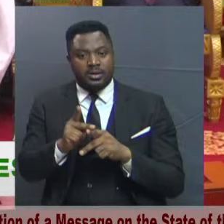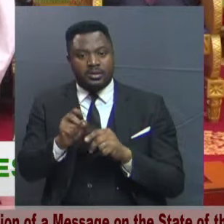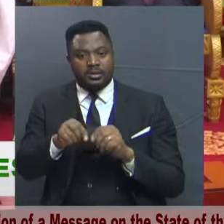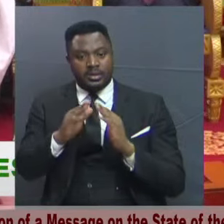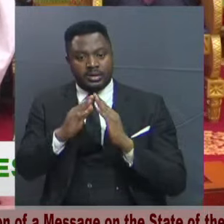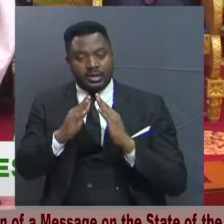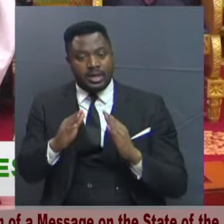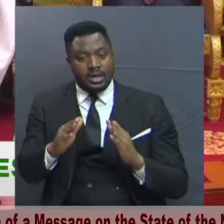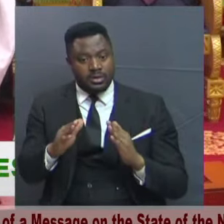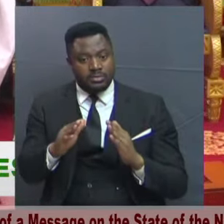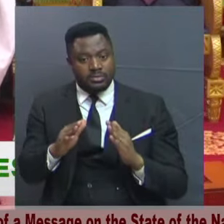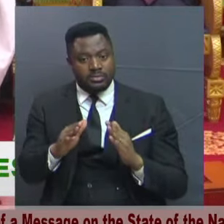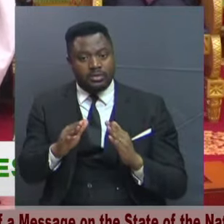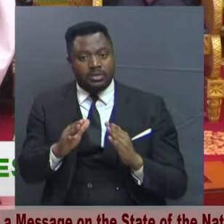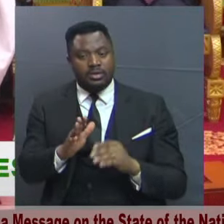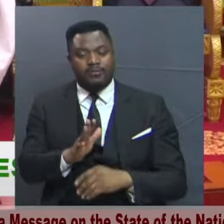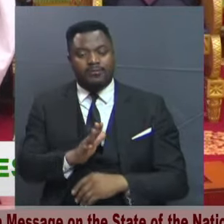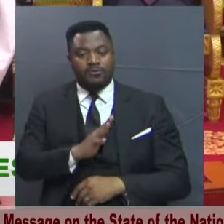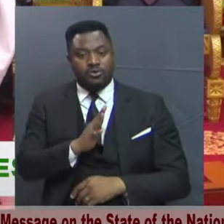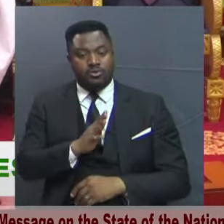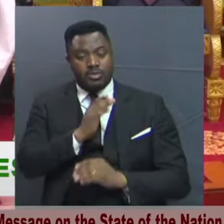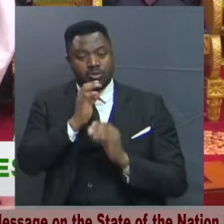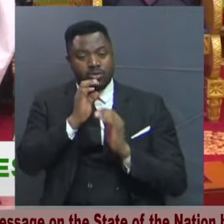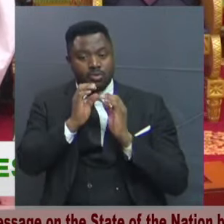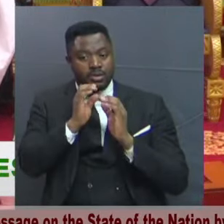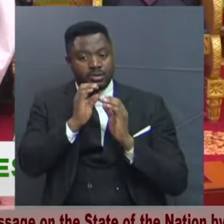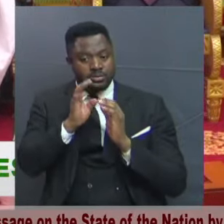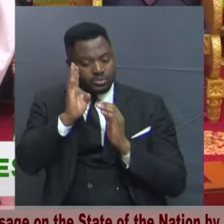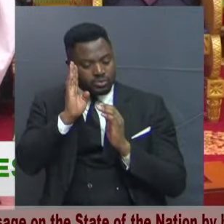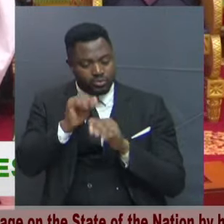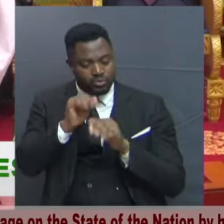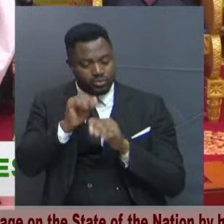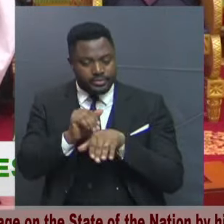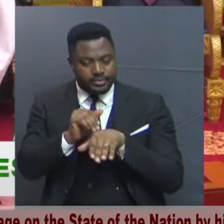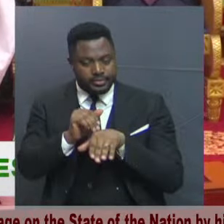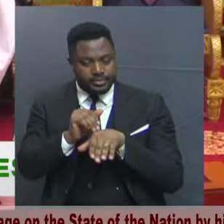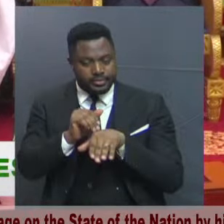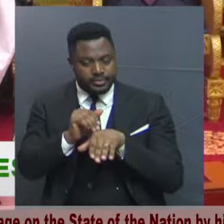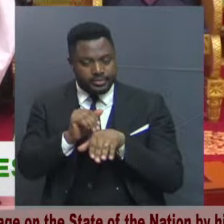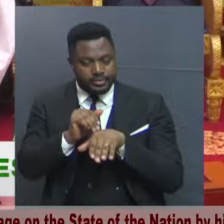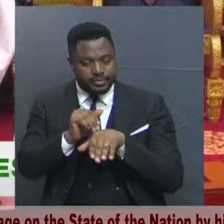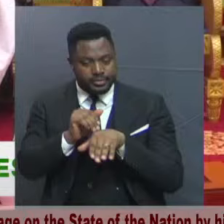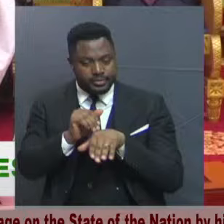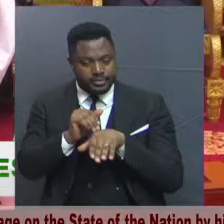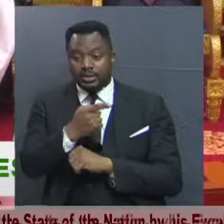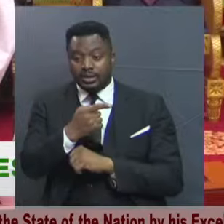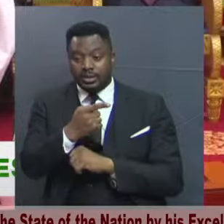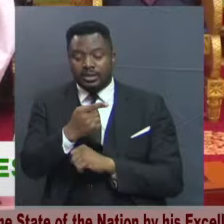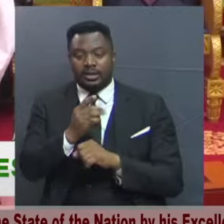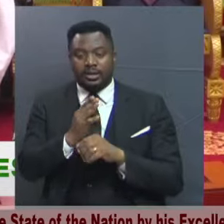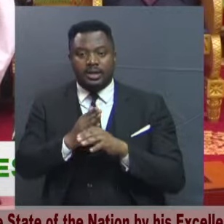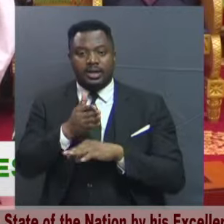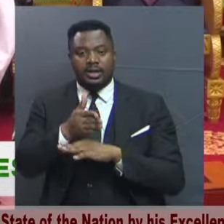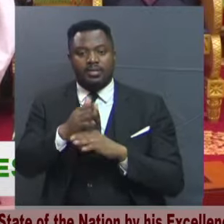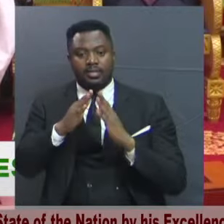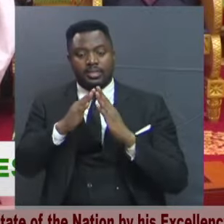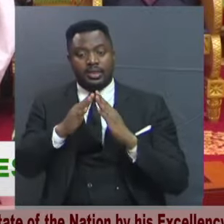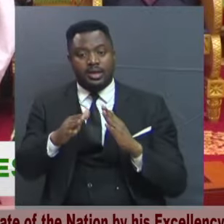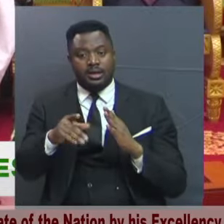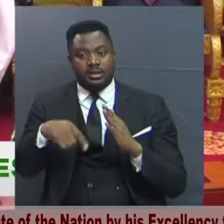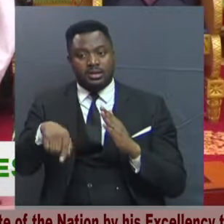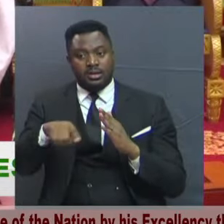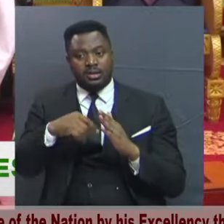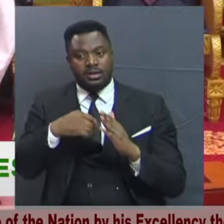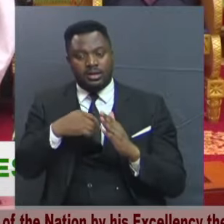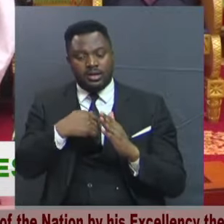house a formal communication will be forwarded to his Excellency the president after the house